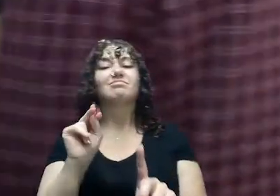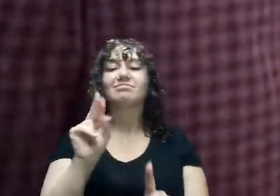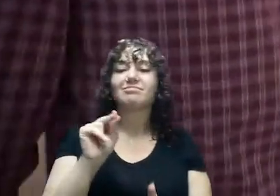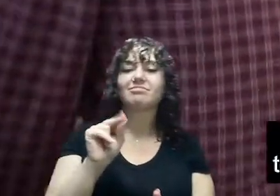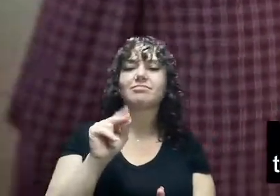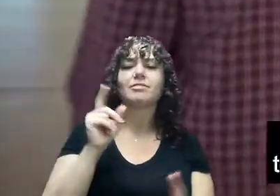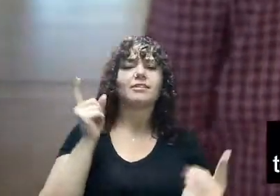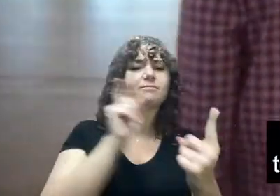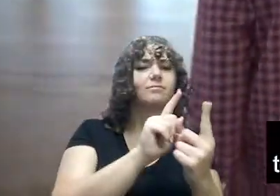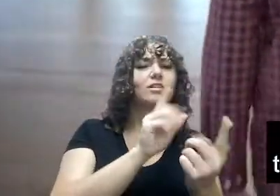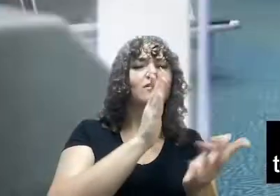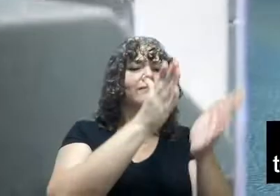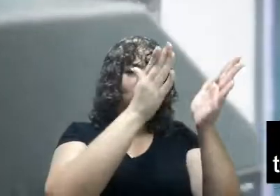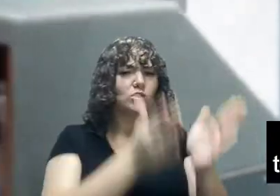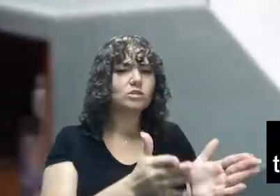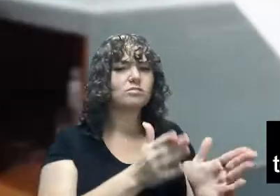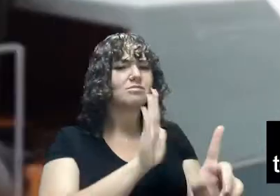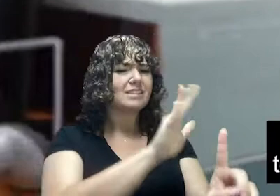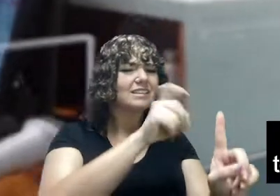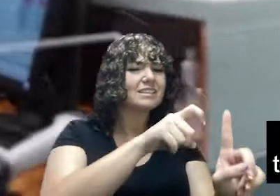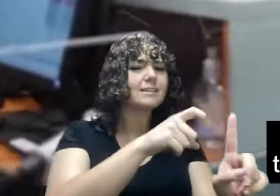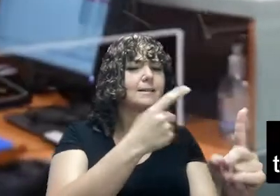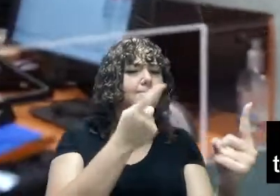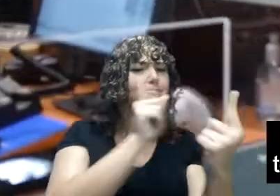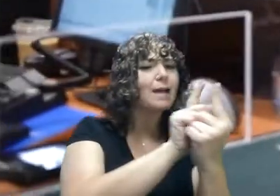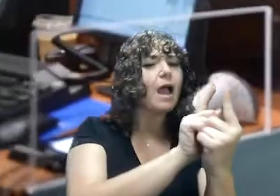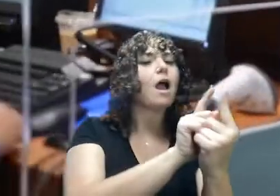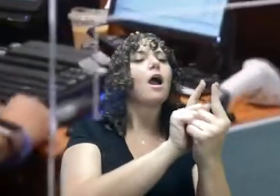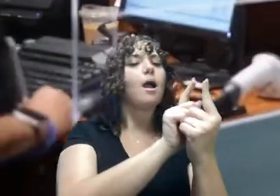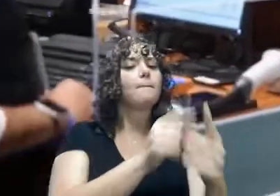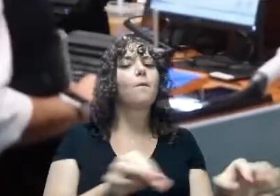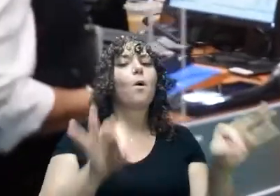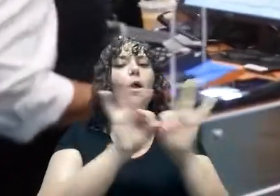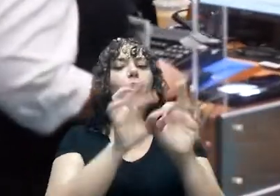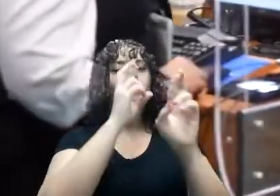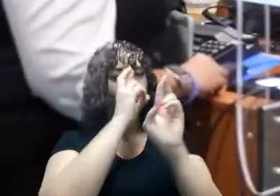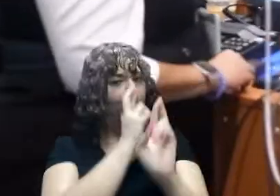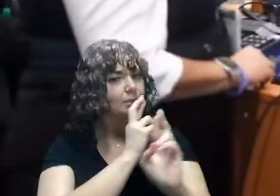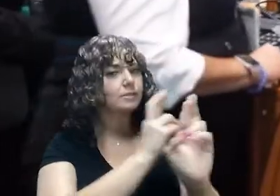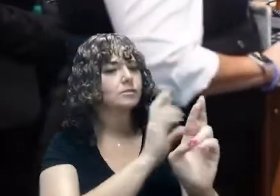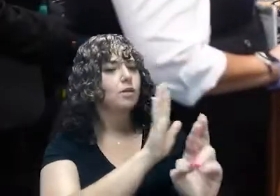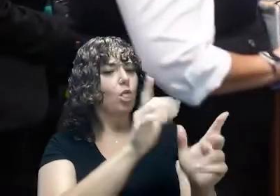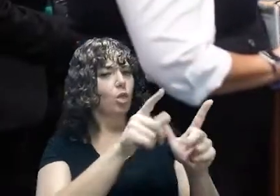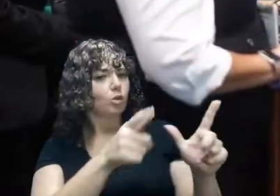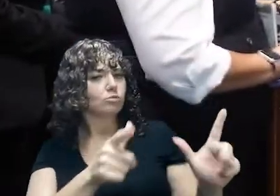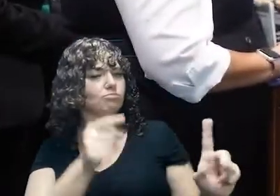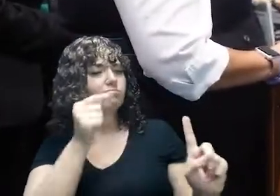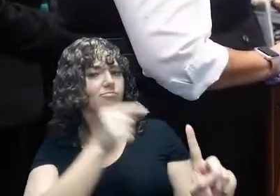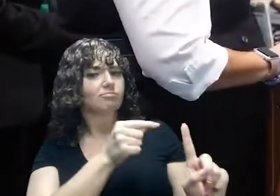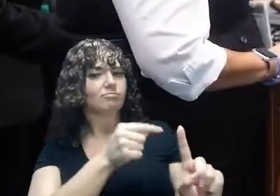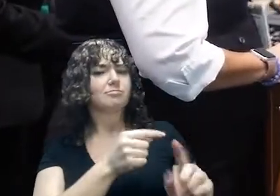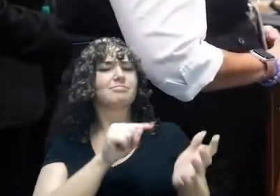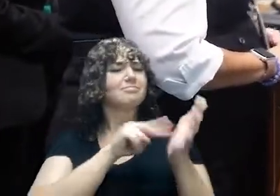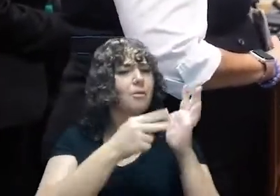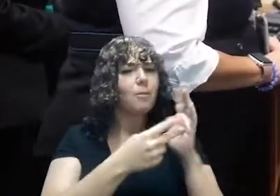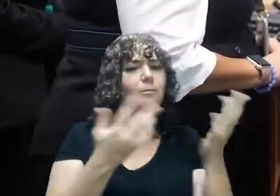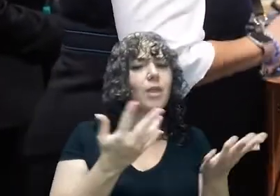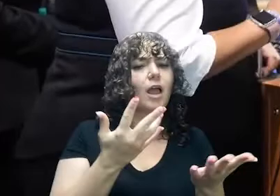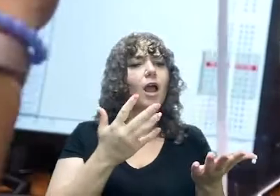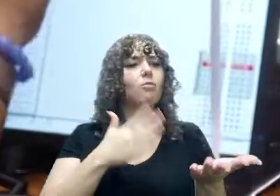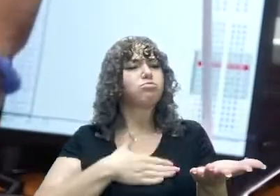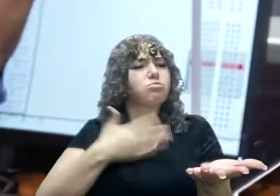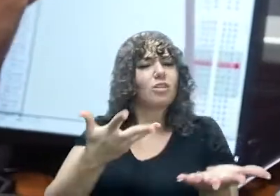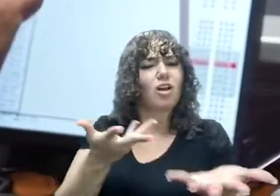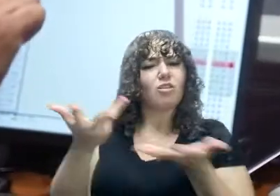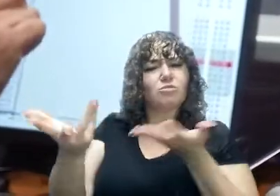individuals. Make sure to ask the individual you meet. Most importantly, to use respectful language and know that your